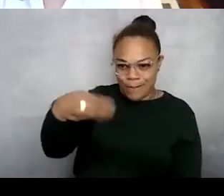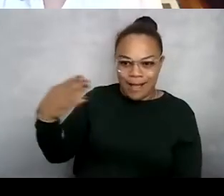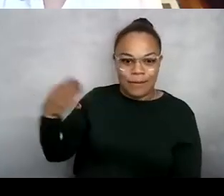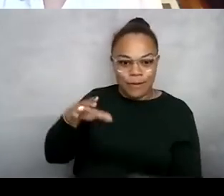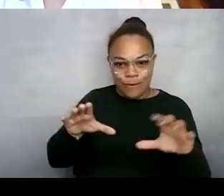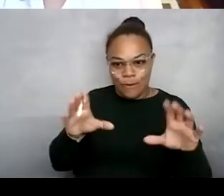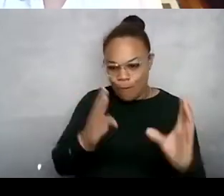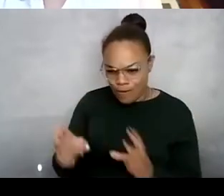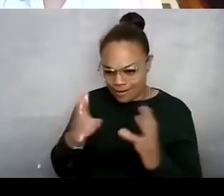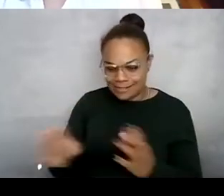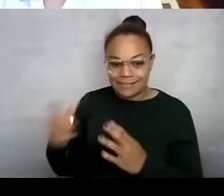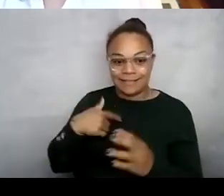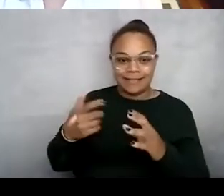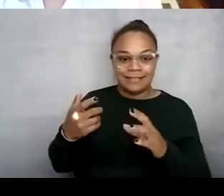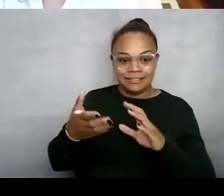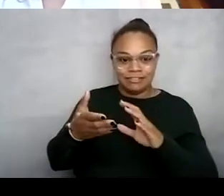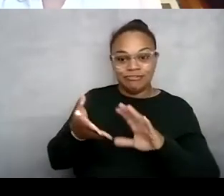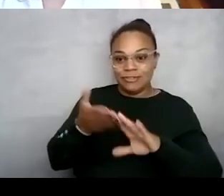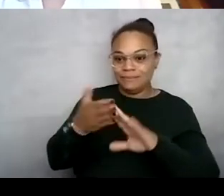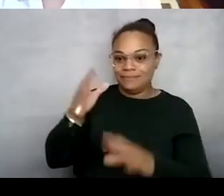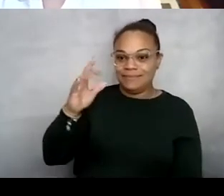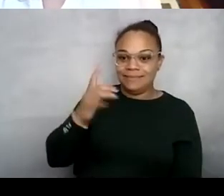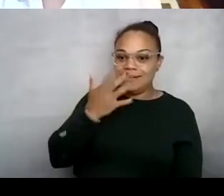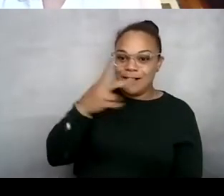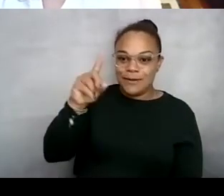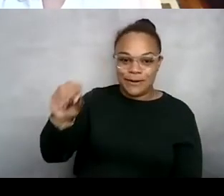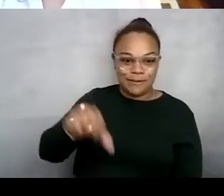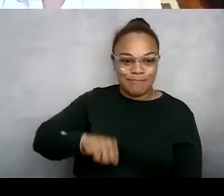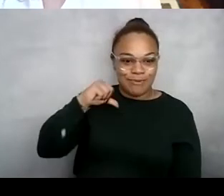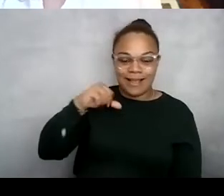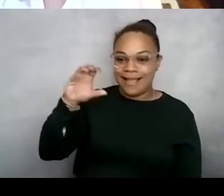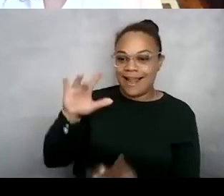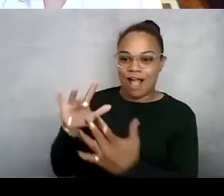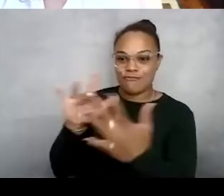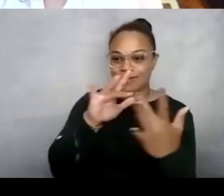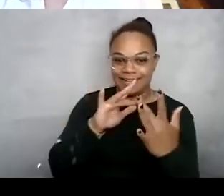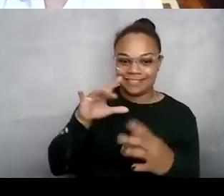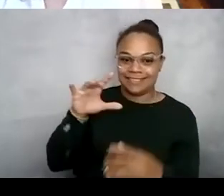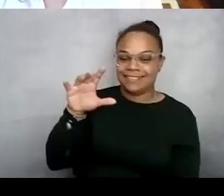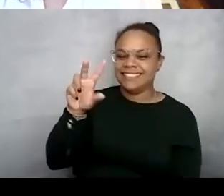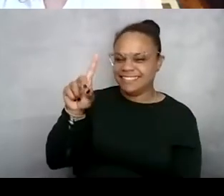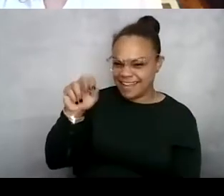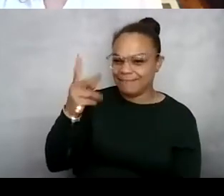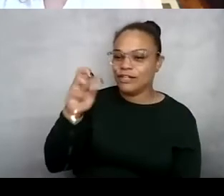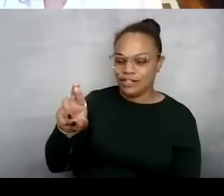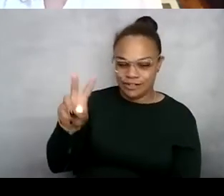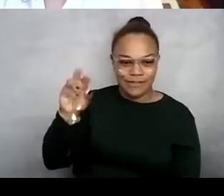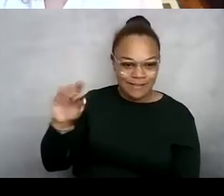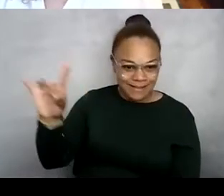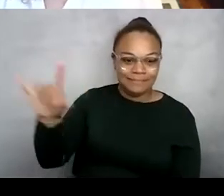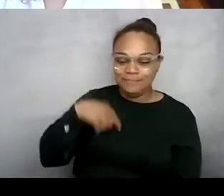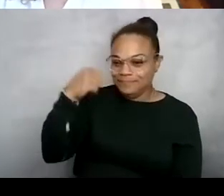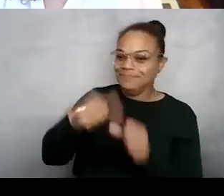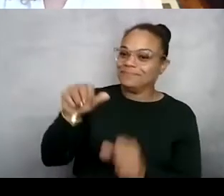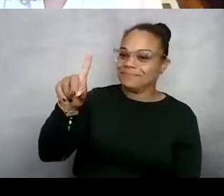Pride outreach when I lived in Denver in 2008. And I remember we had Denver Pride, which is one of the